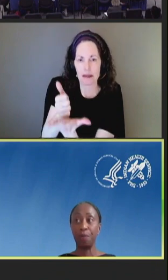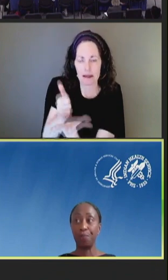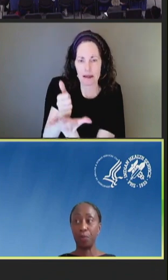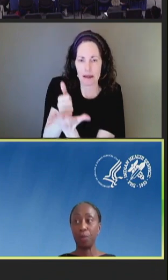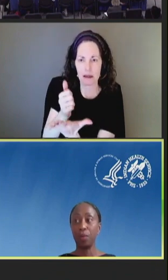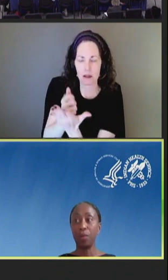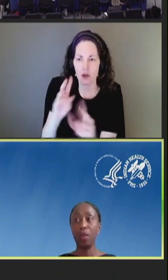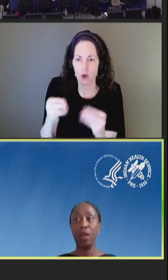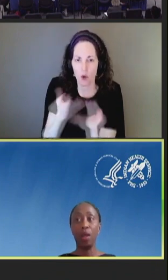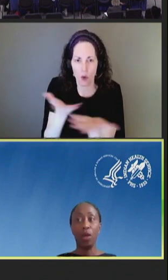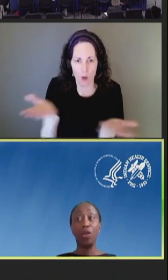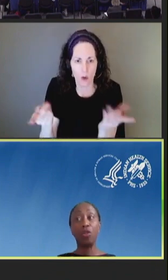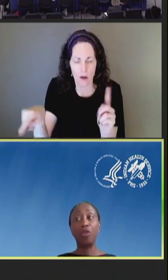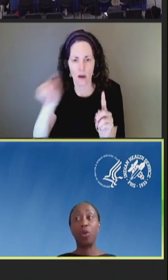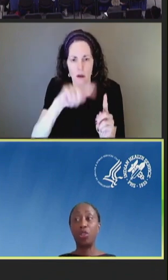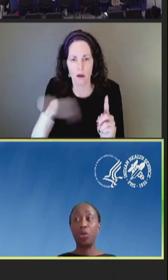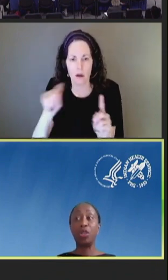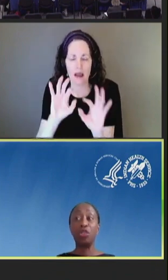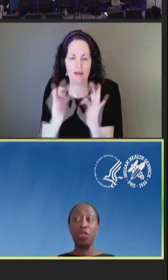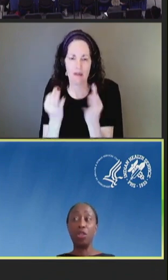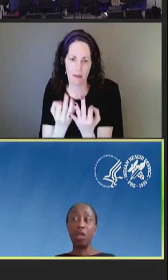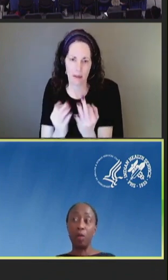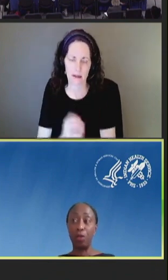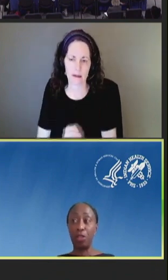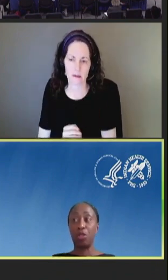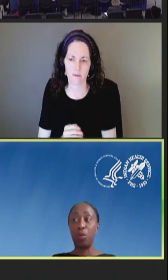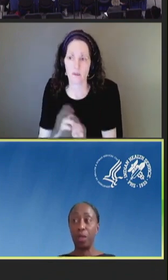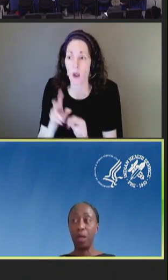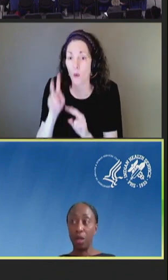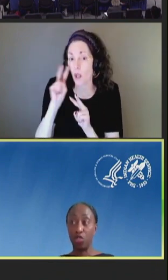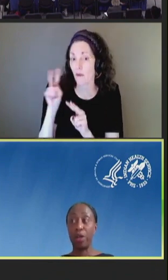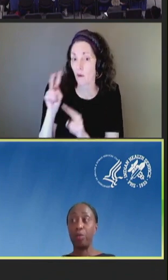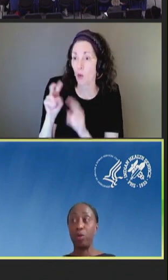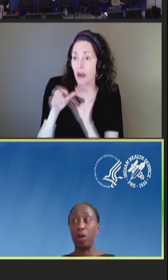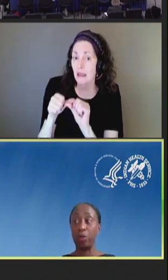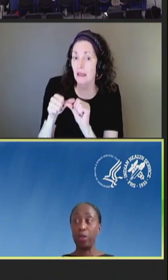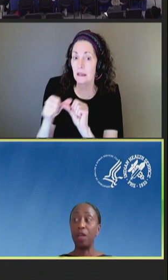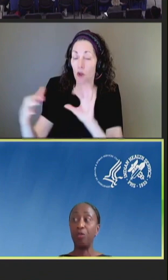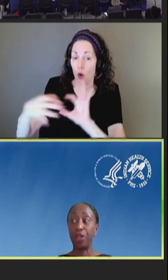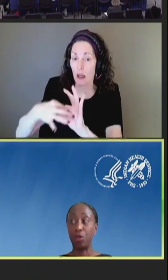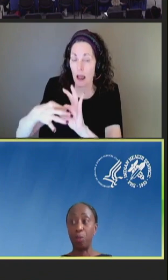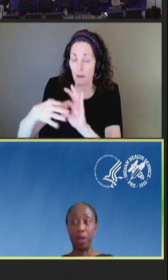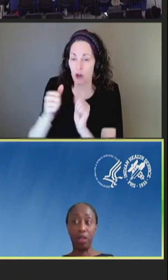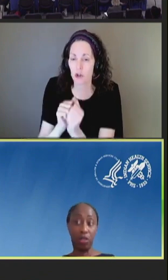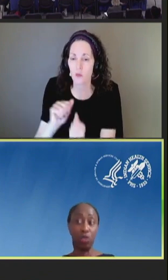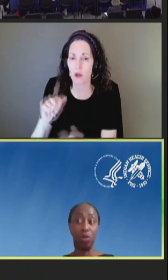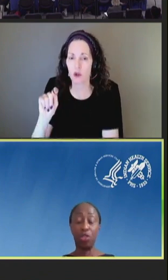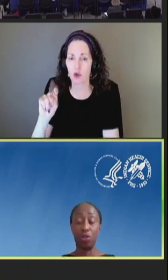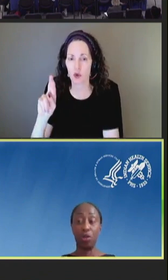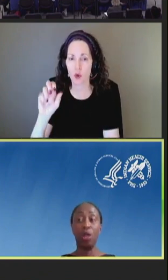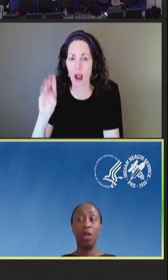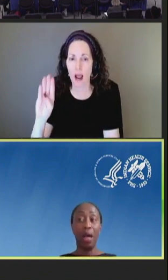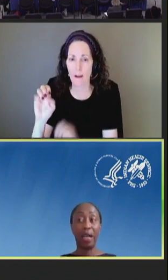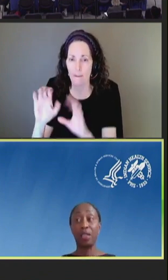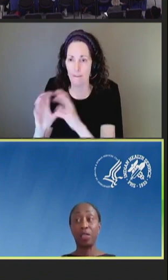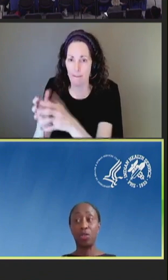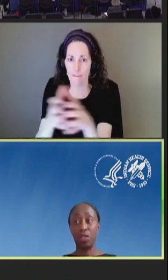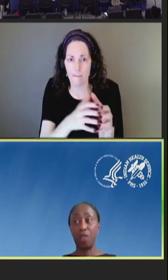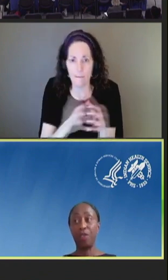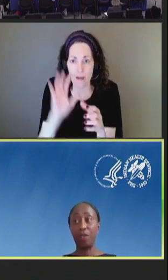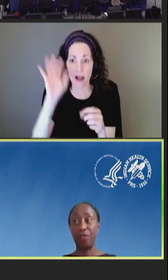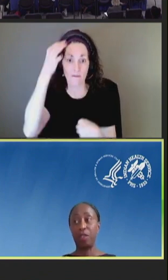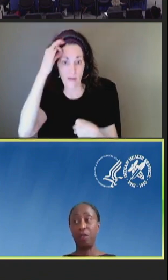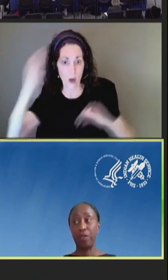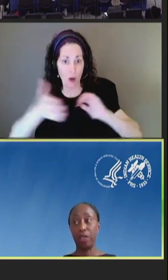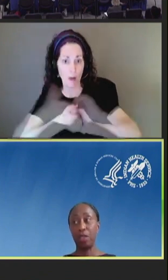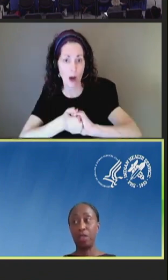families. We look forward to continued collaboration with our tribal, urban, and federal partners to ensure access to safe